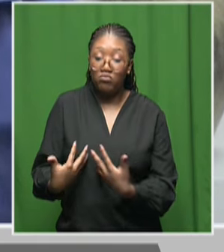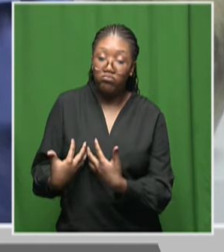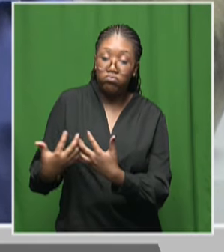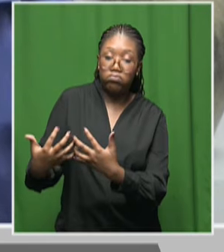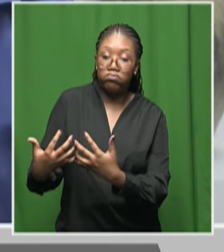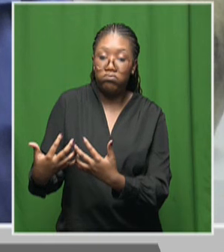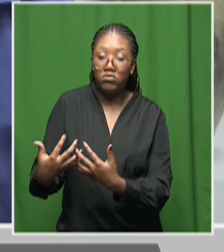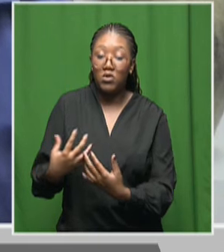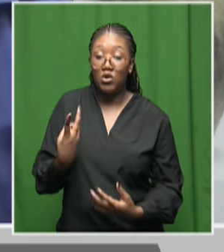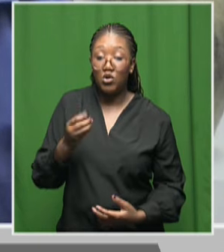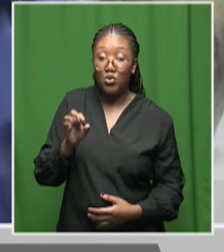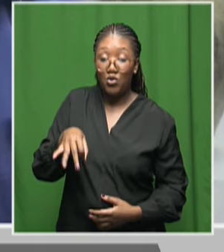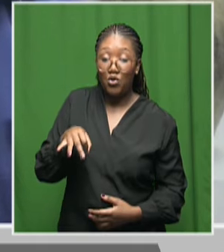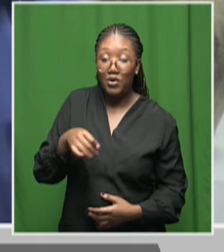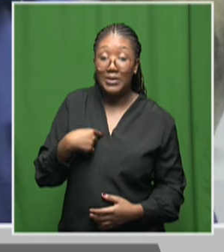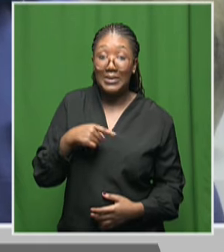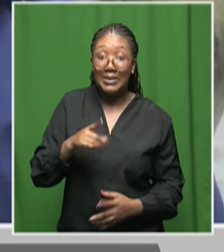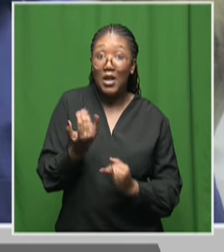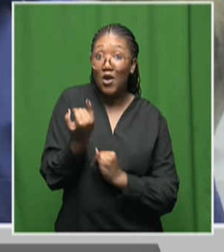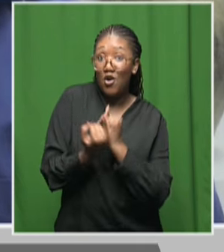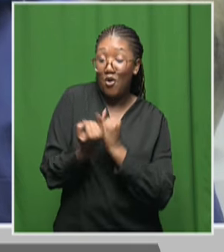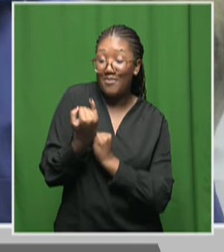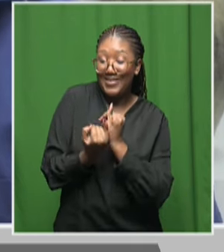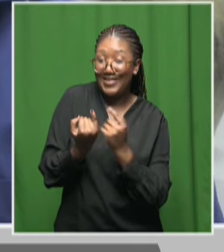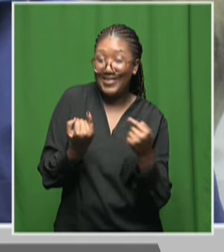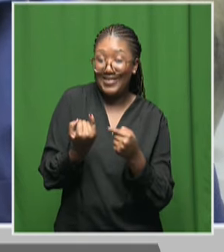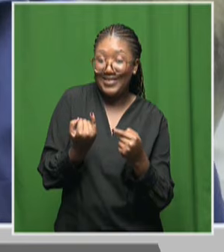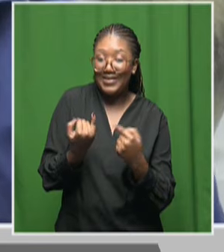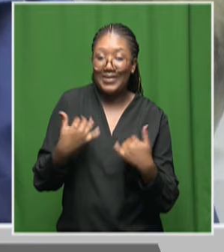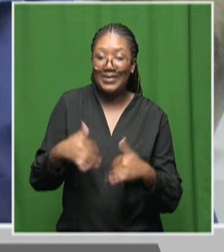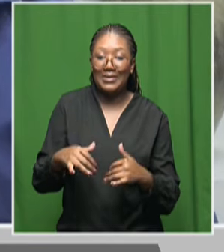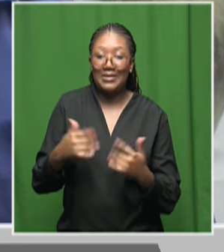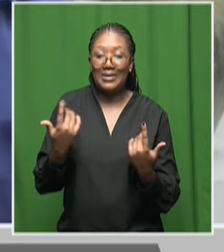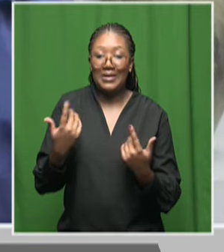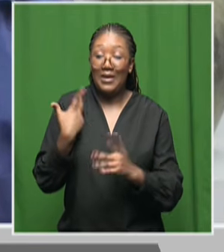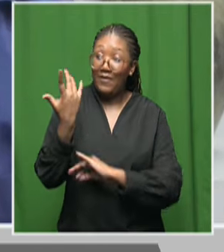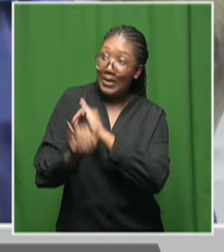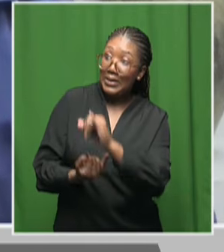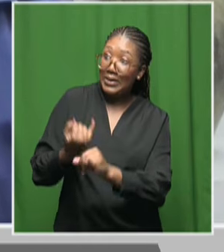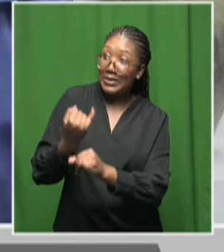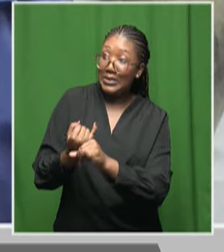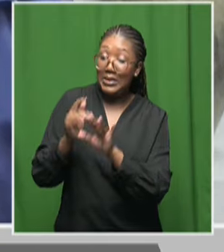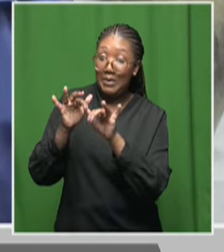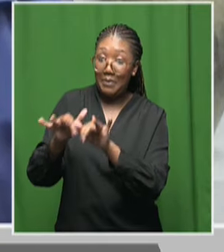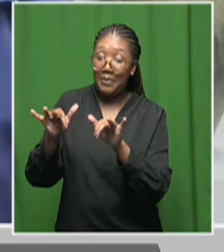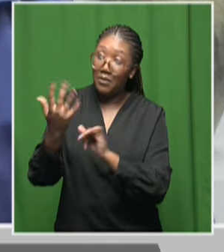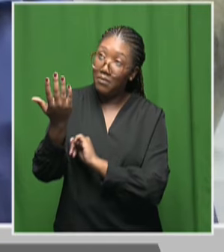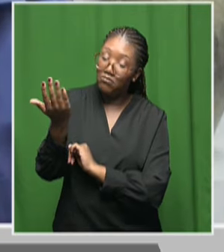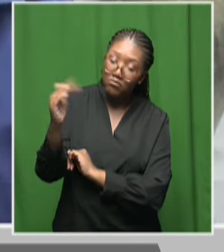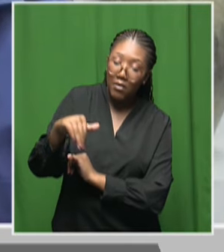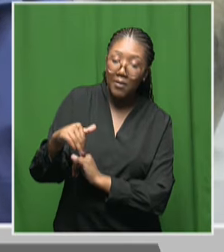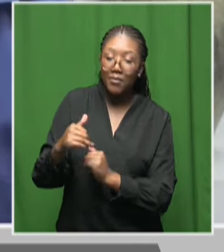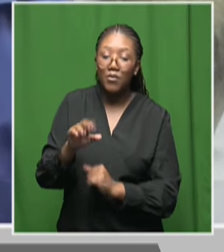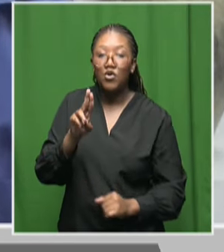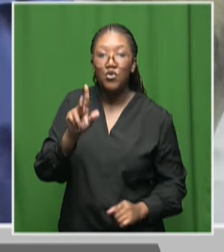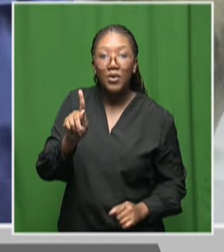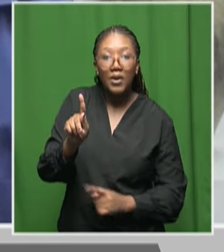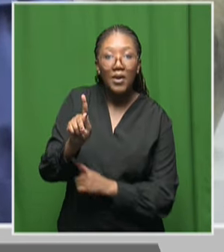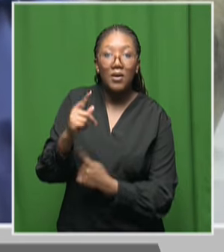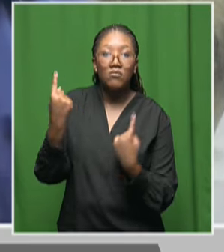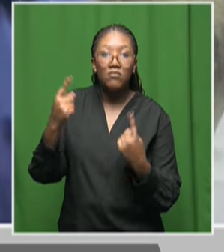every 2 years when we have the competition, we tend to get a international judge in, usually from the UK, and then 2